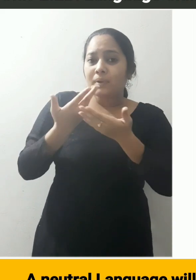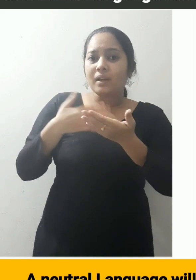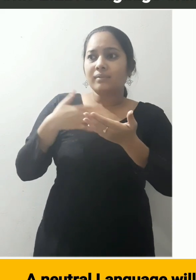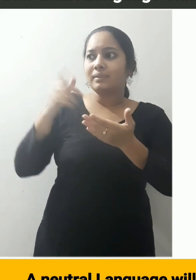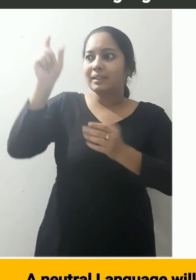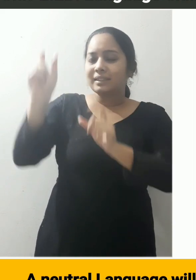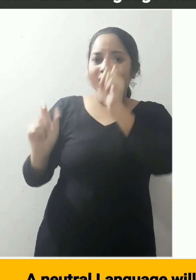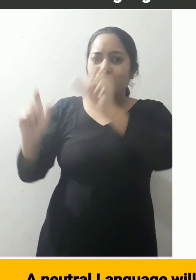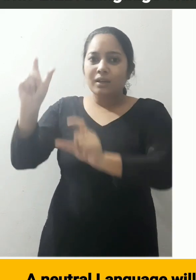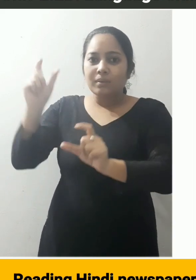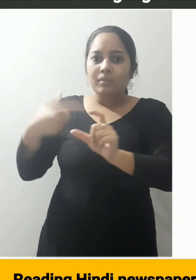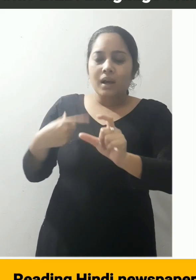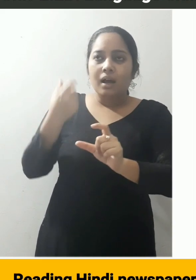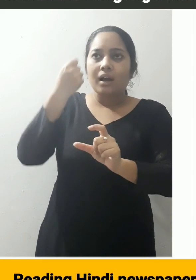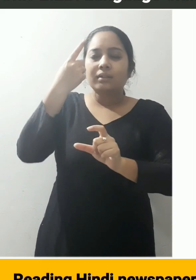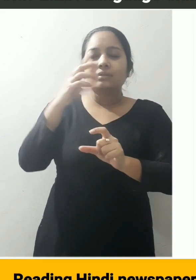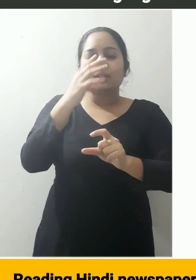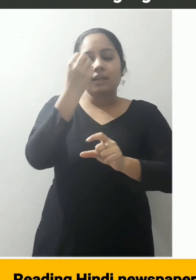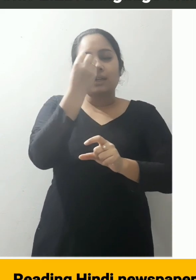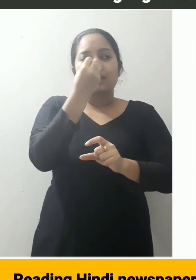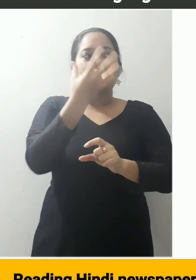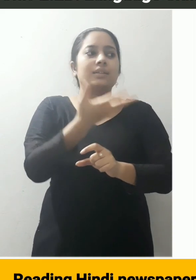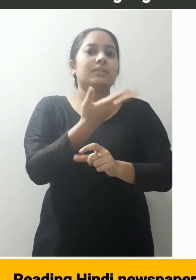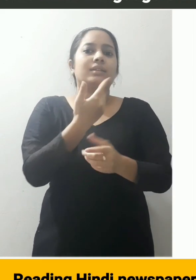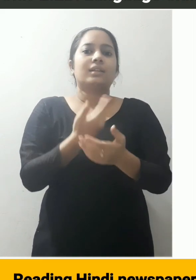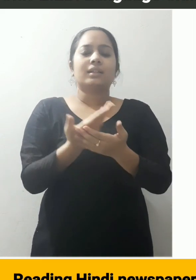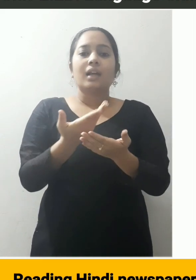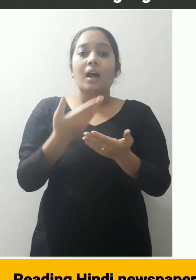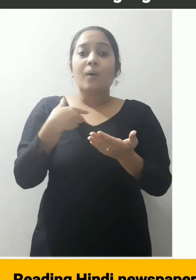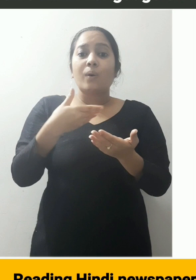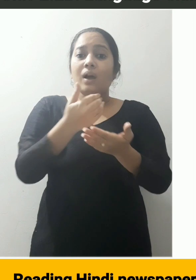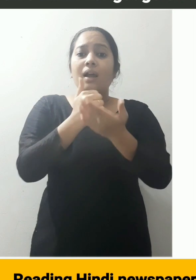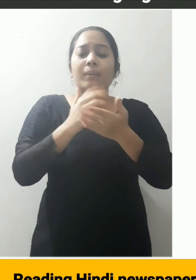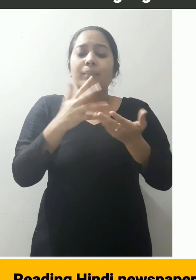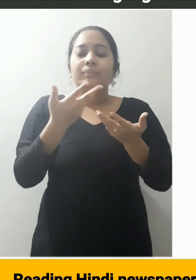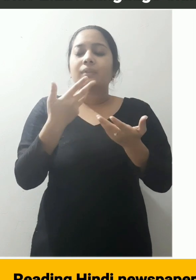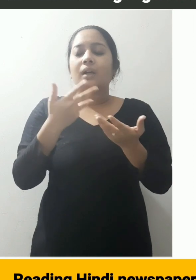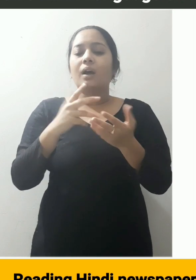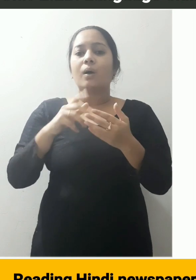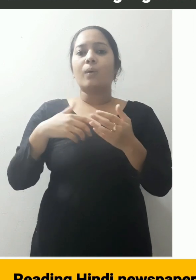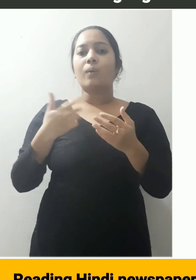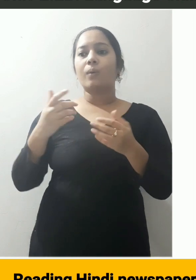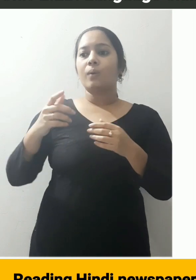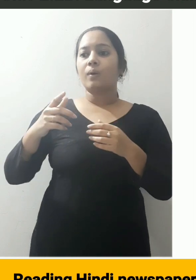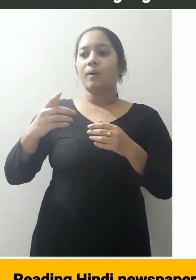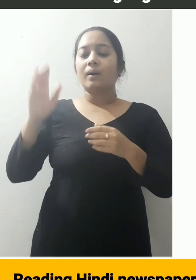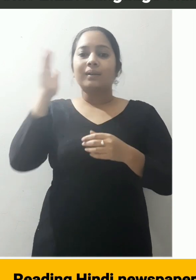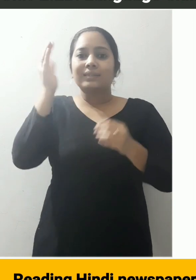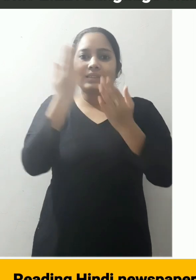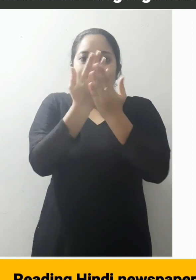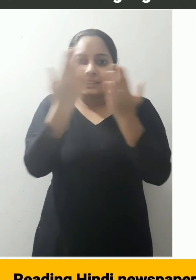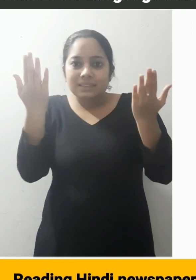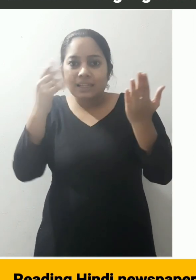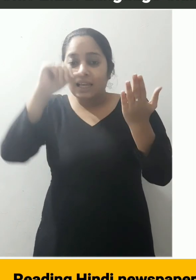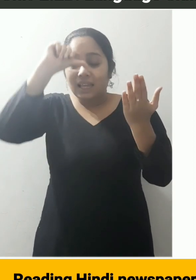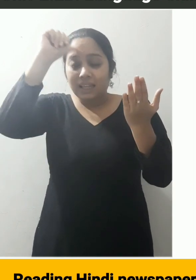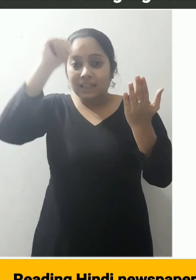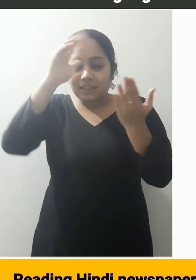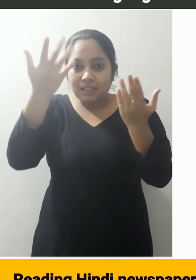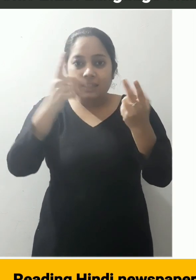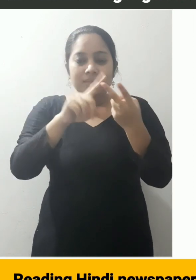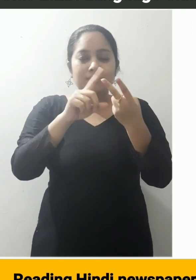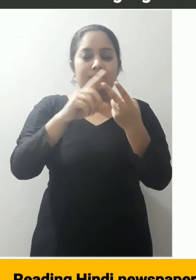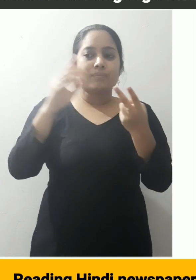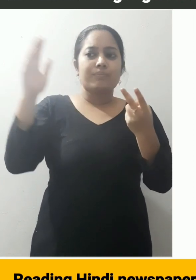customer. Reading Hindi newspaper, reading Hindi books with correct pauses, listening to